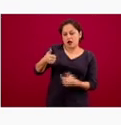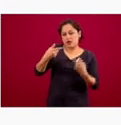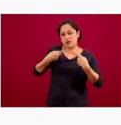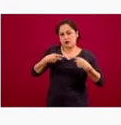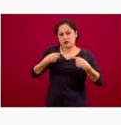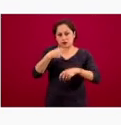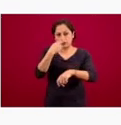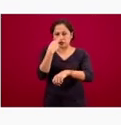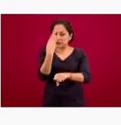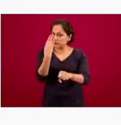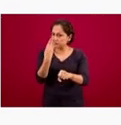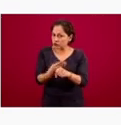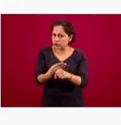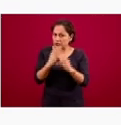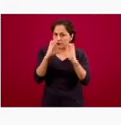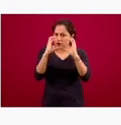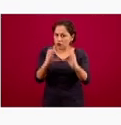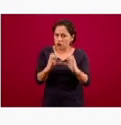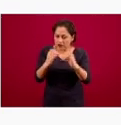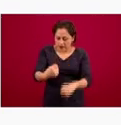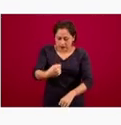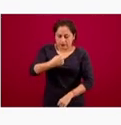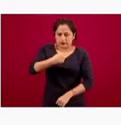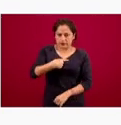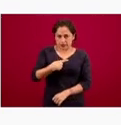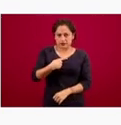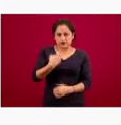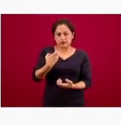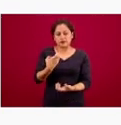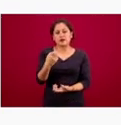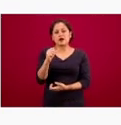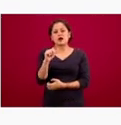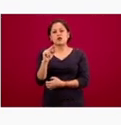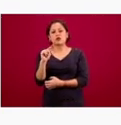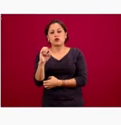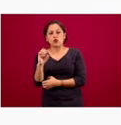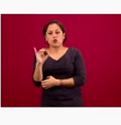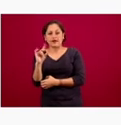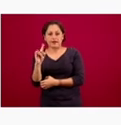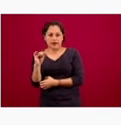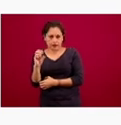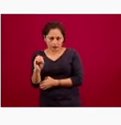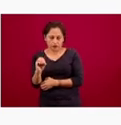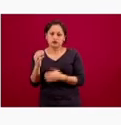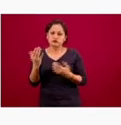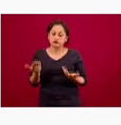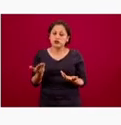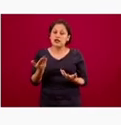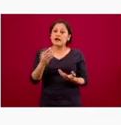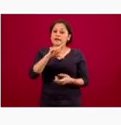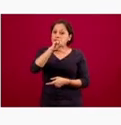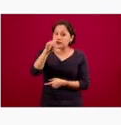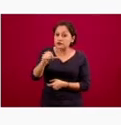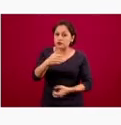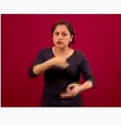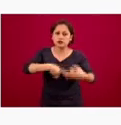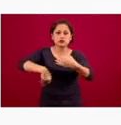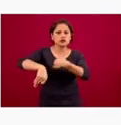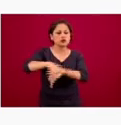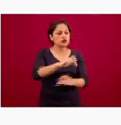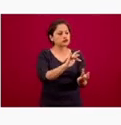personnel. First of all, because we want to take care of us so we can take care of